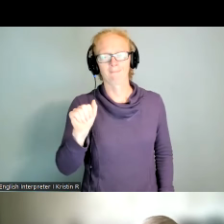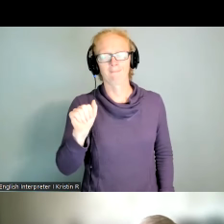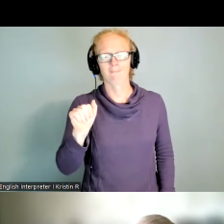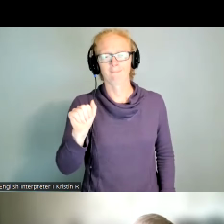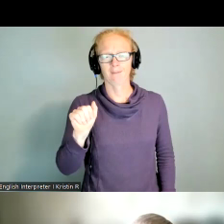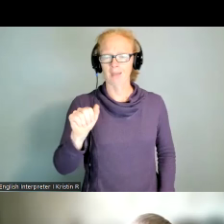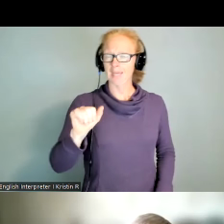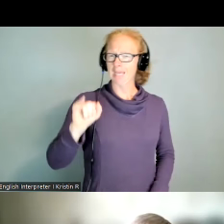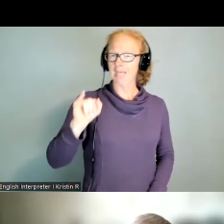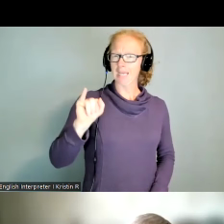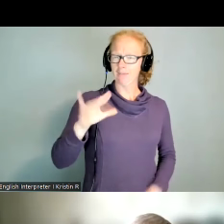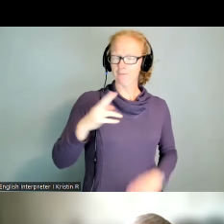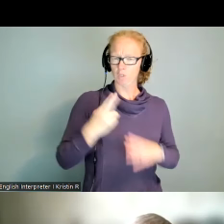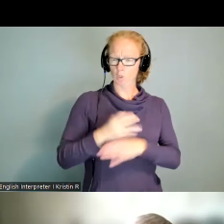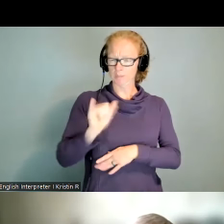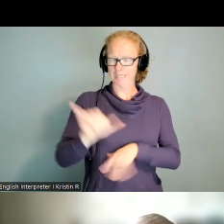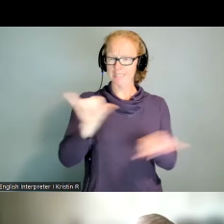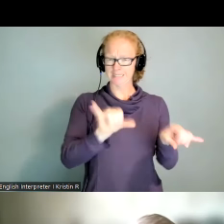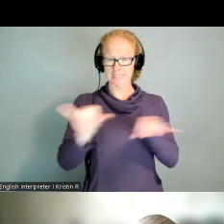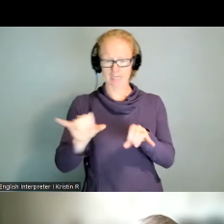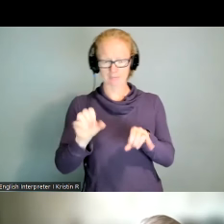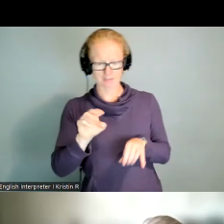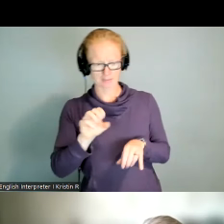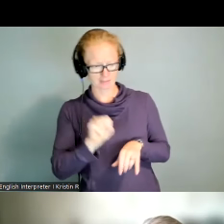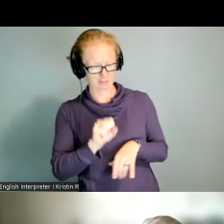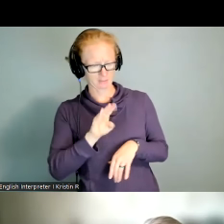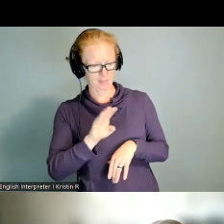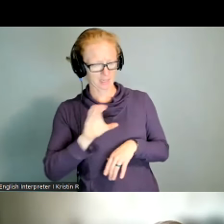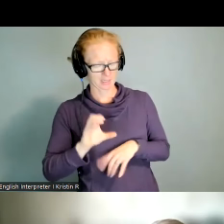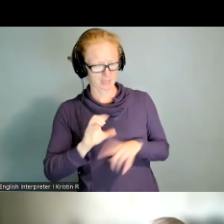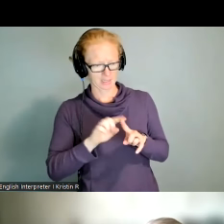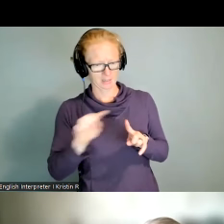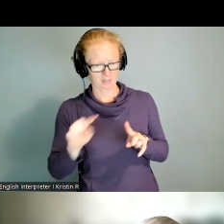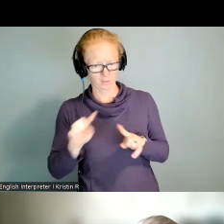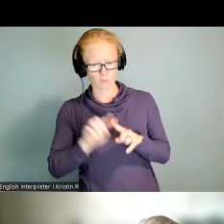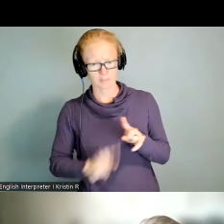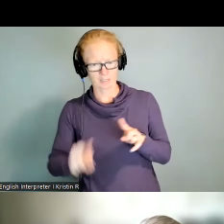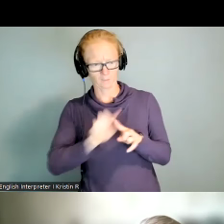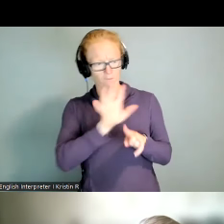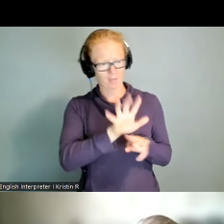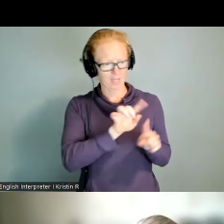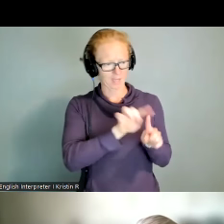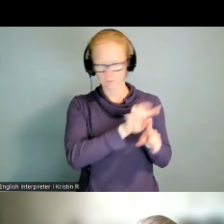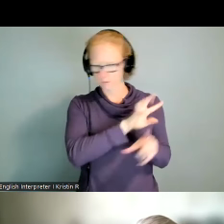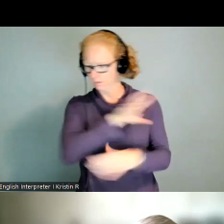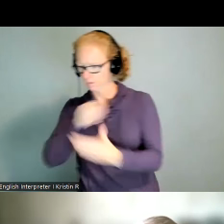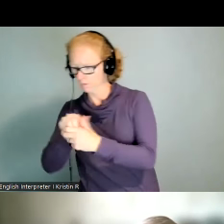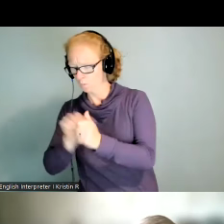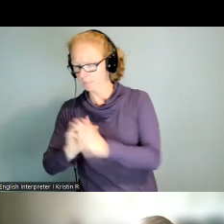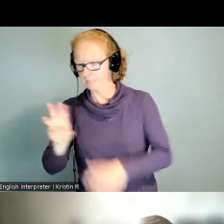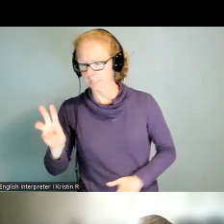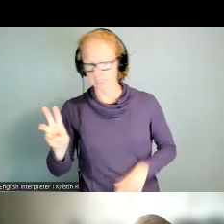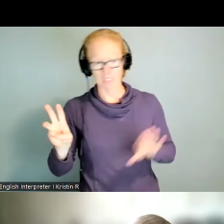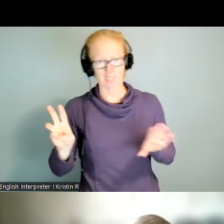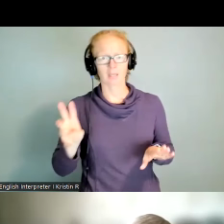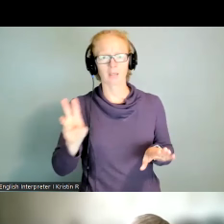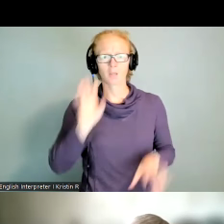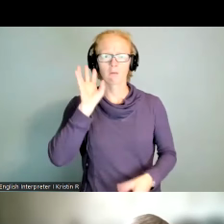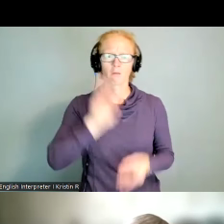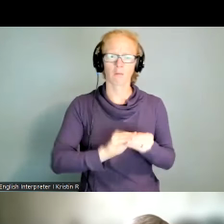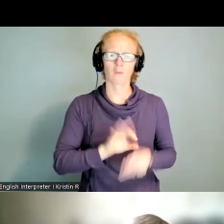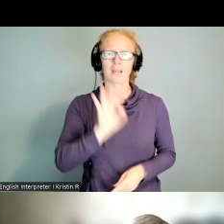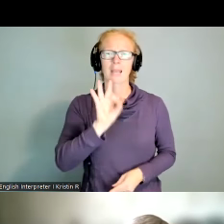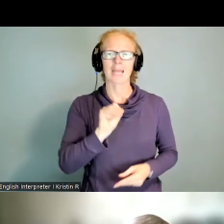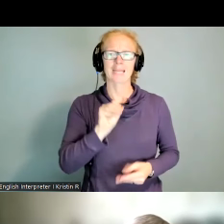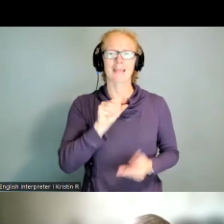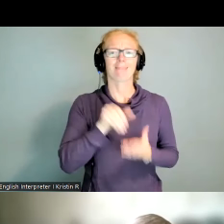applying the same factor that happened in the South Bay in cycle 5 to cycle 6, we will actually end up with 90,000 new